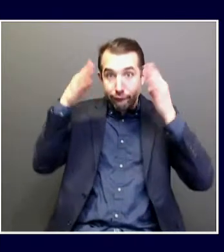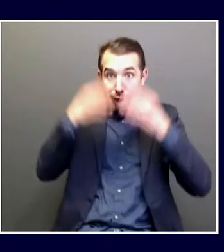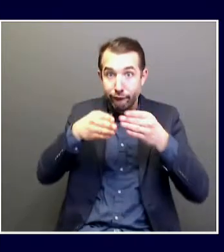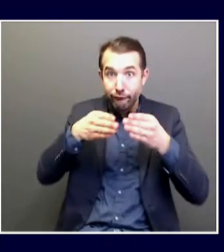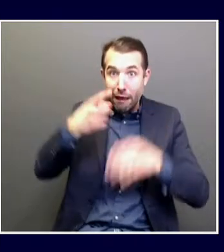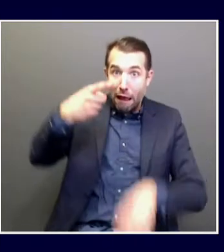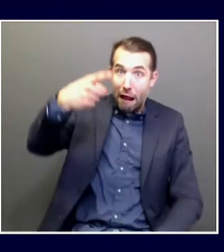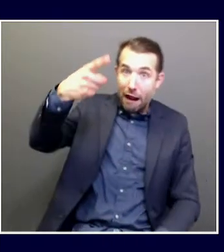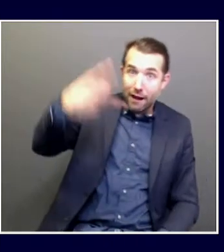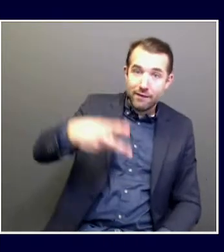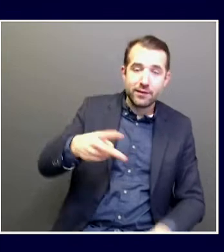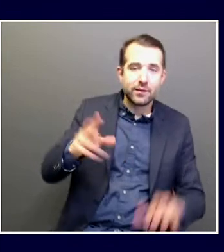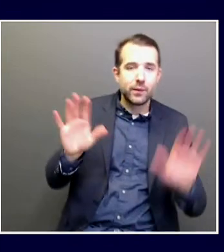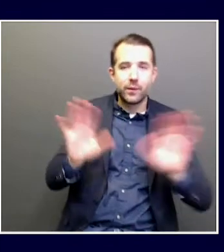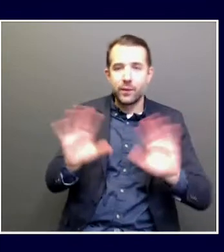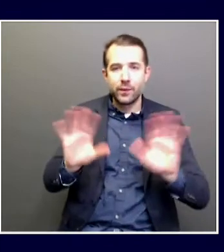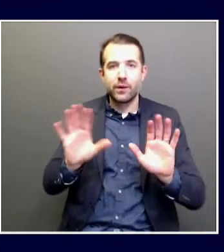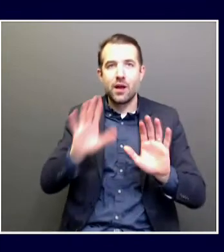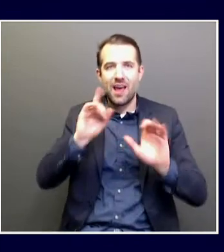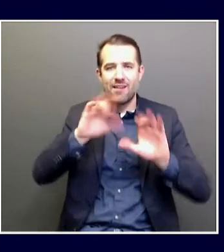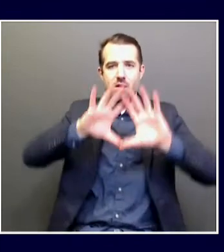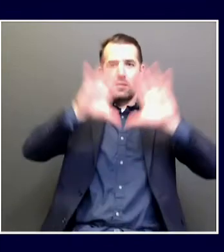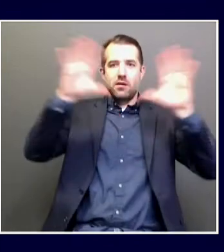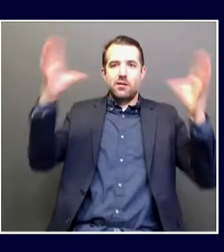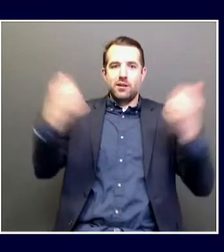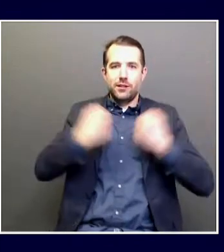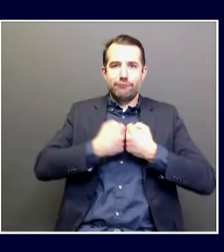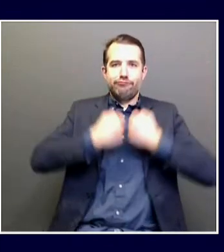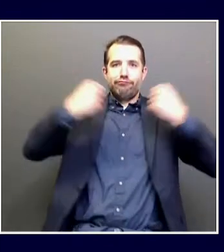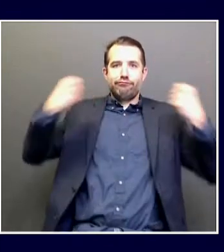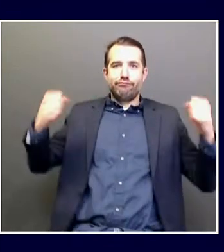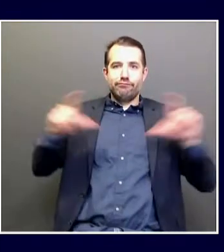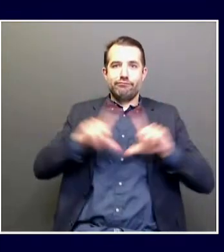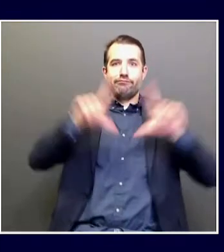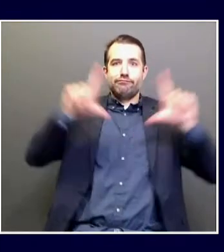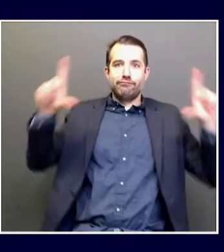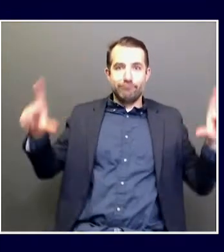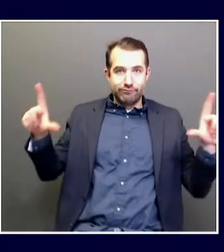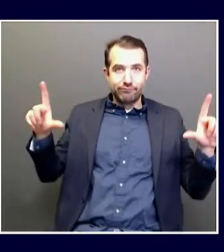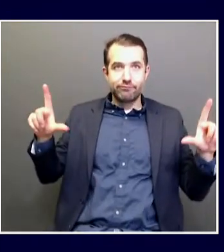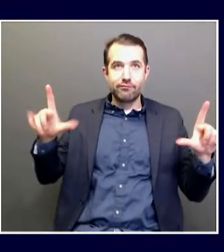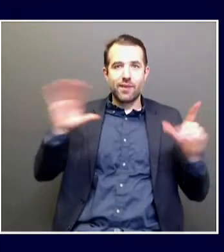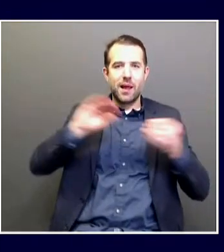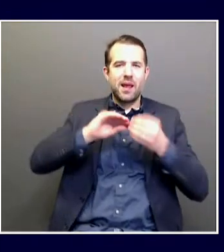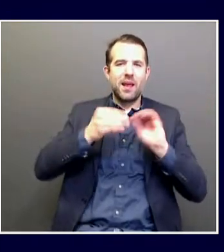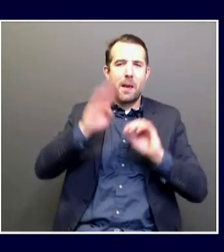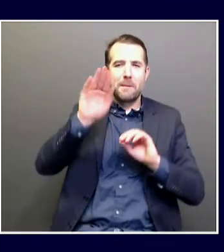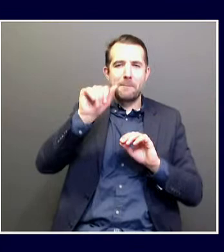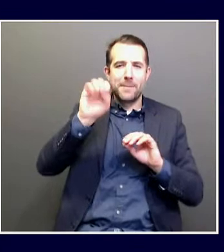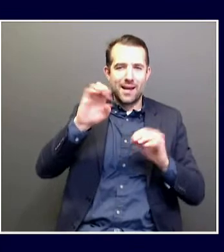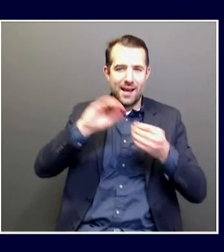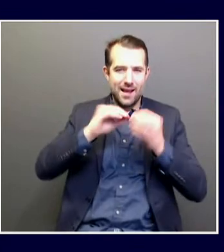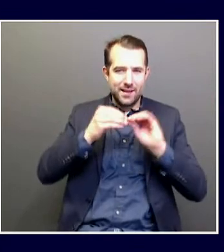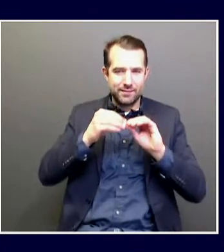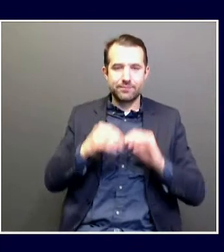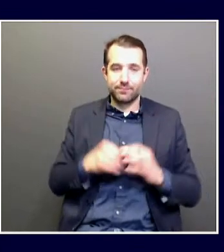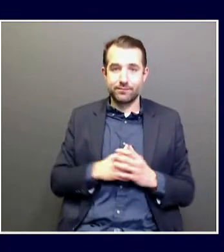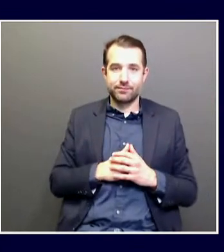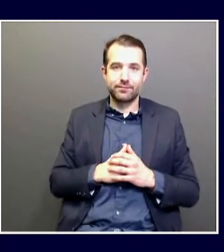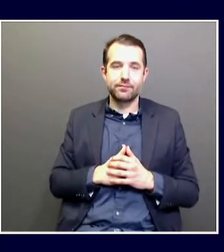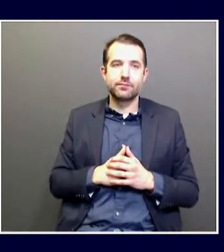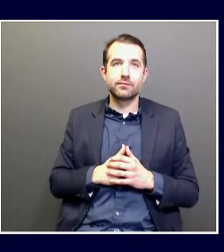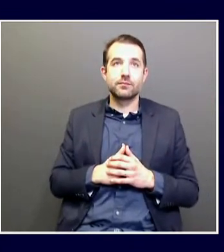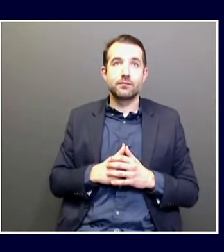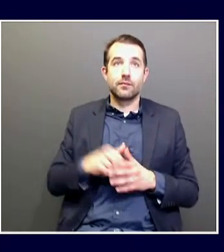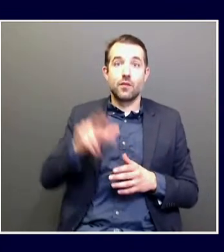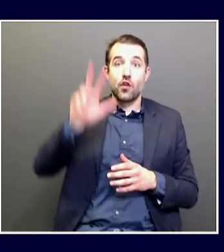but the fact that there are so many people in Maine, 3 out of every 4, who are fully vaccinated,